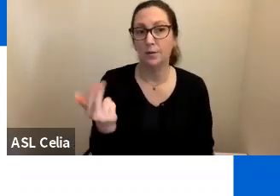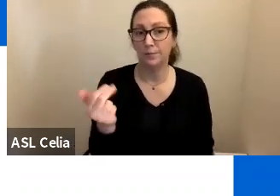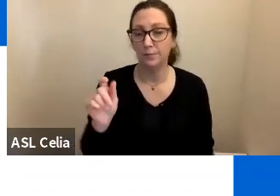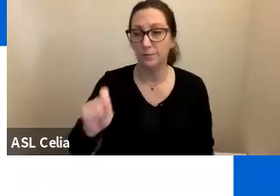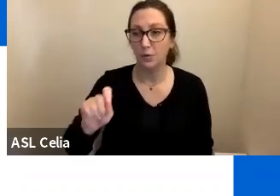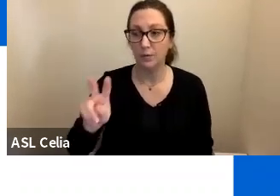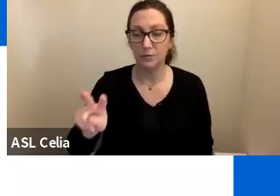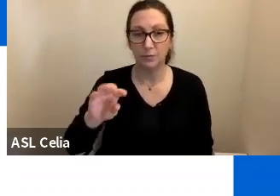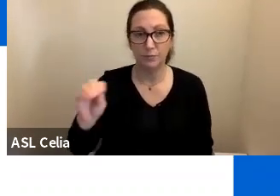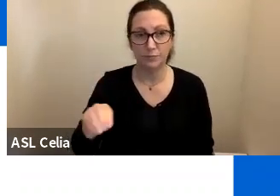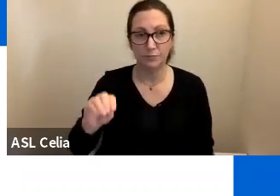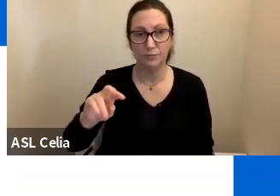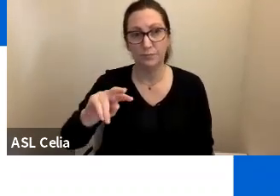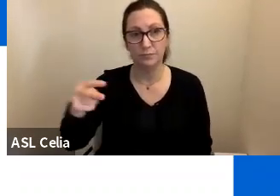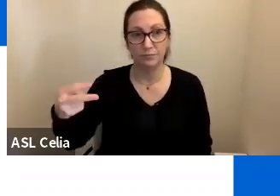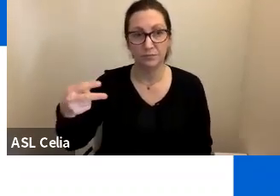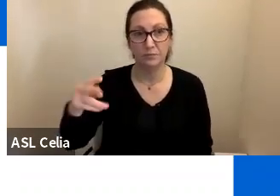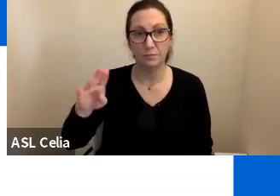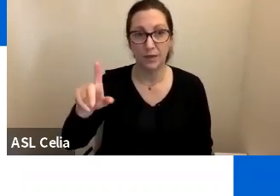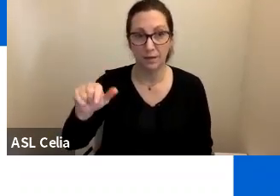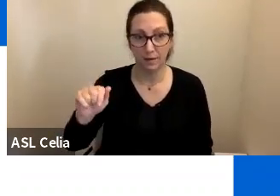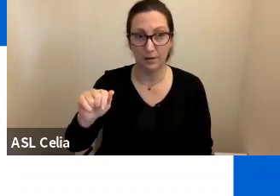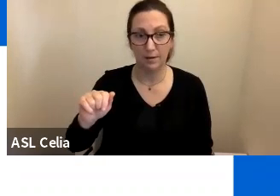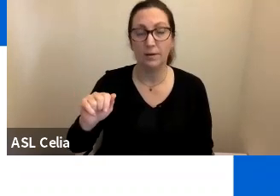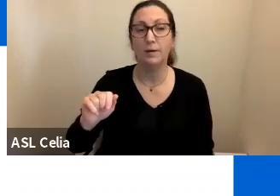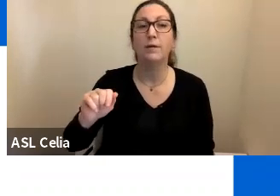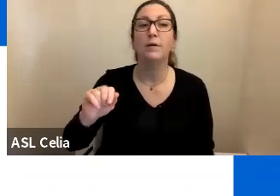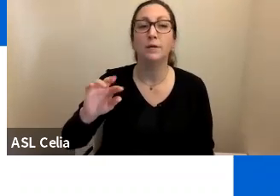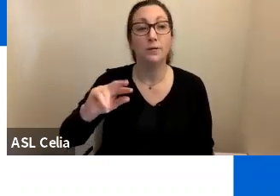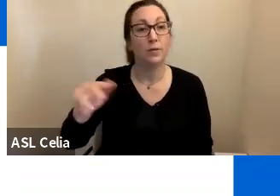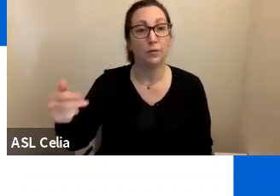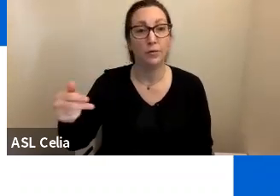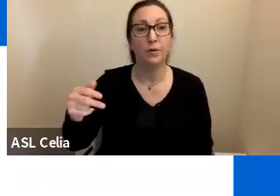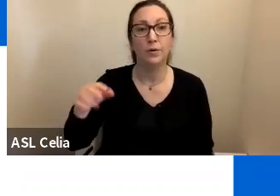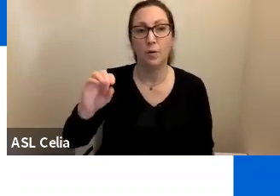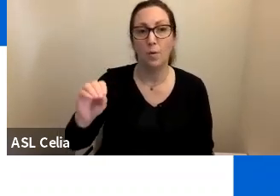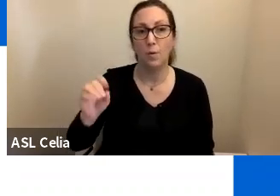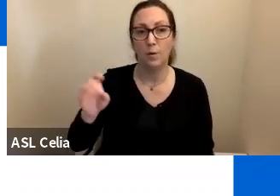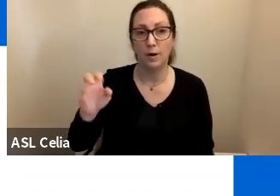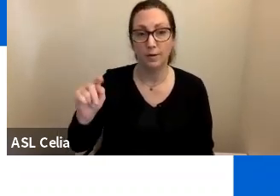13.2% ranked BLA first, and 9.6% ranked O'Brien first.